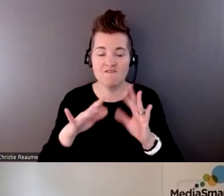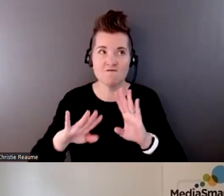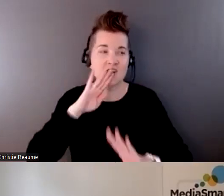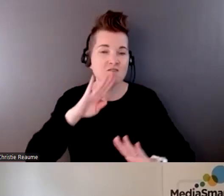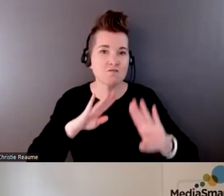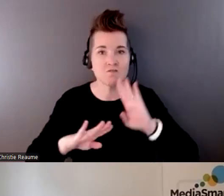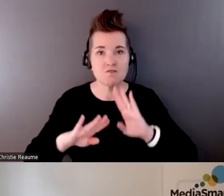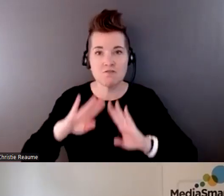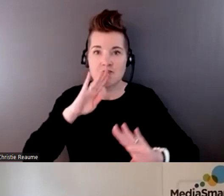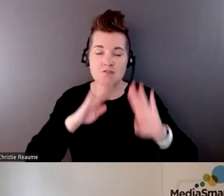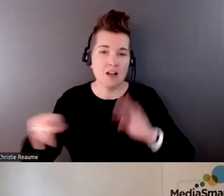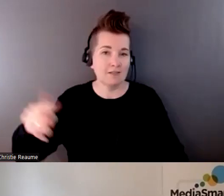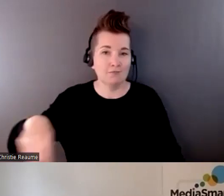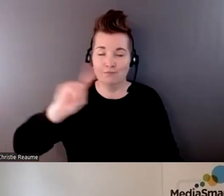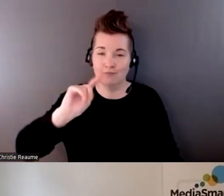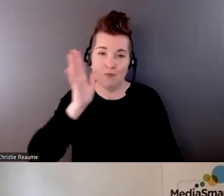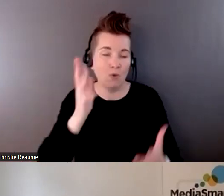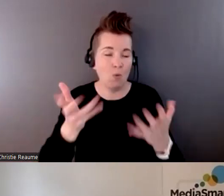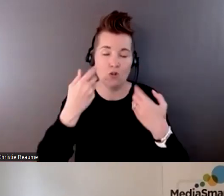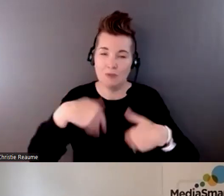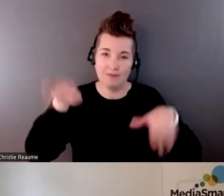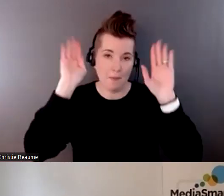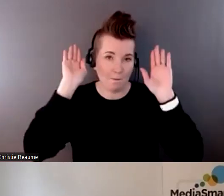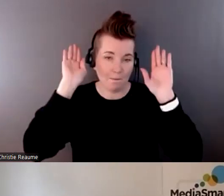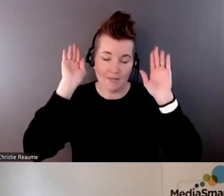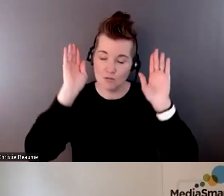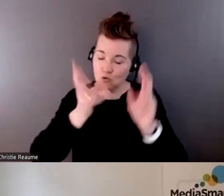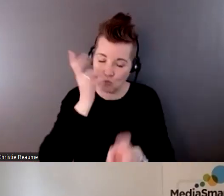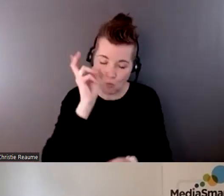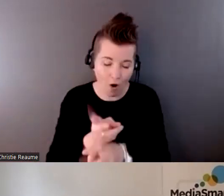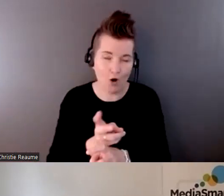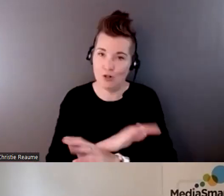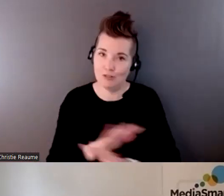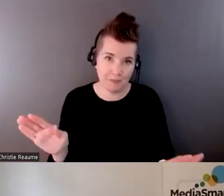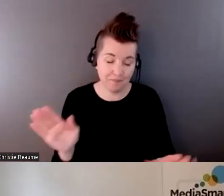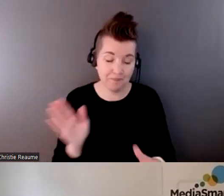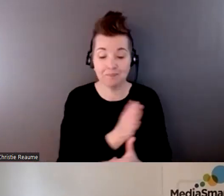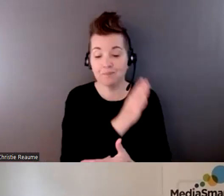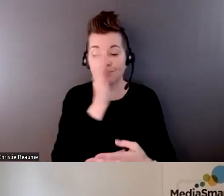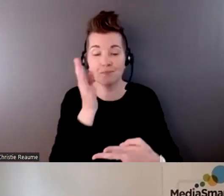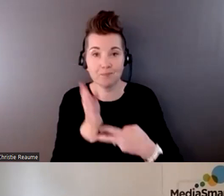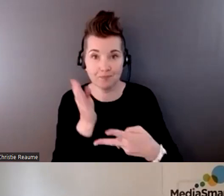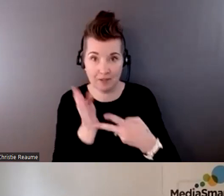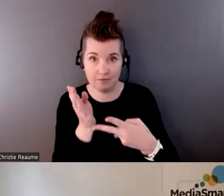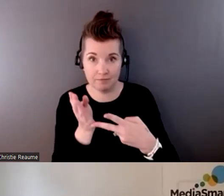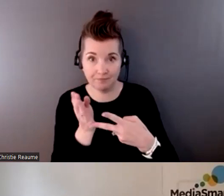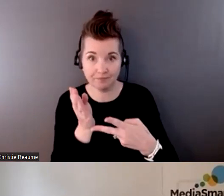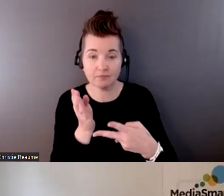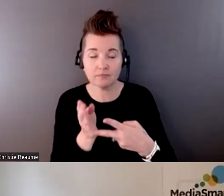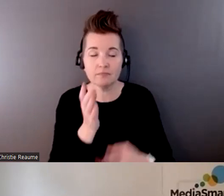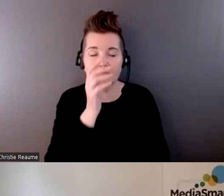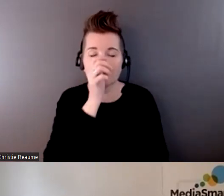going to want to give up because they just feel it's too hard or too difficult number two is you want to be very patient